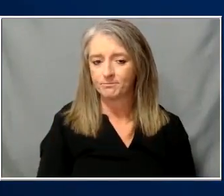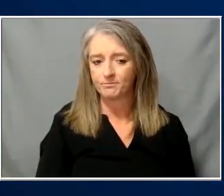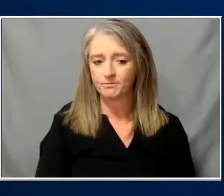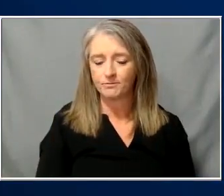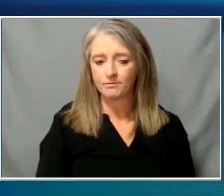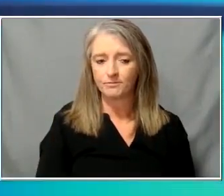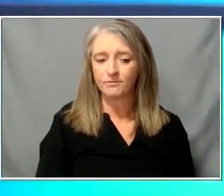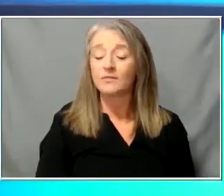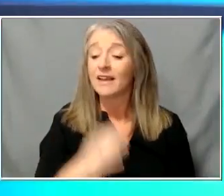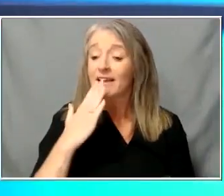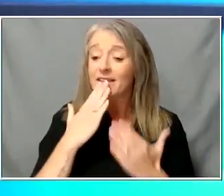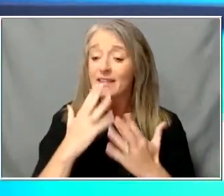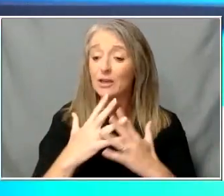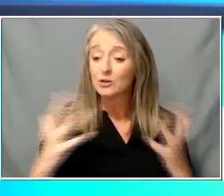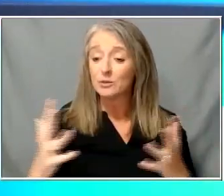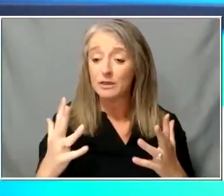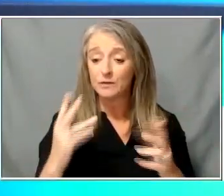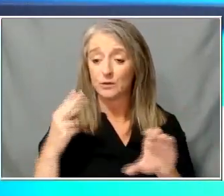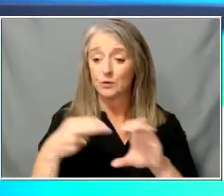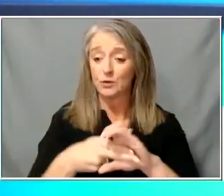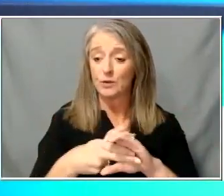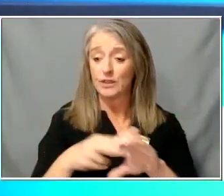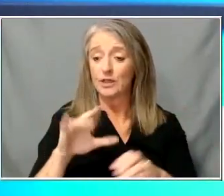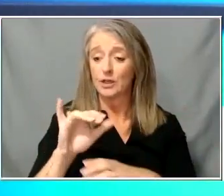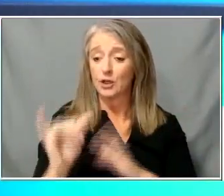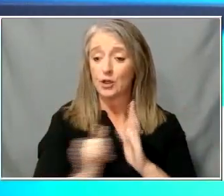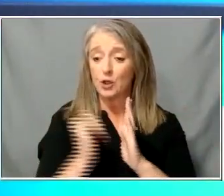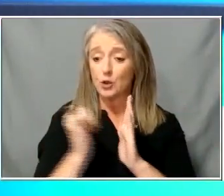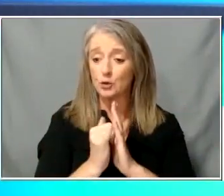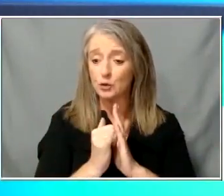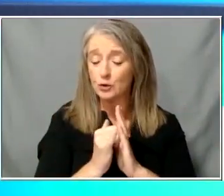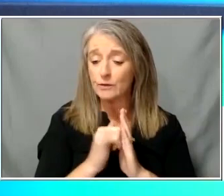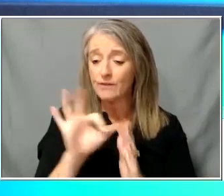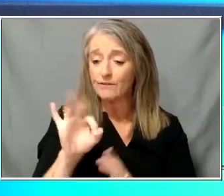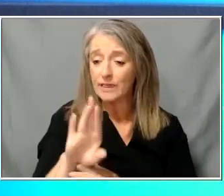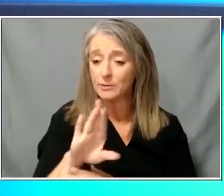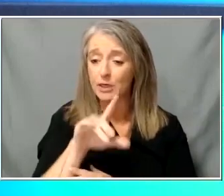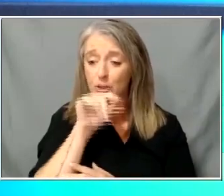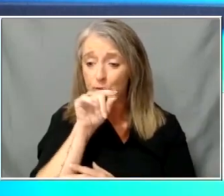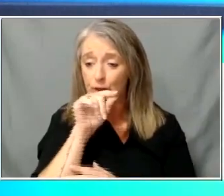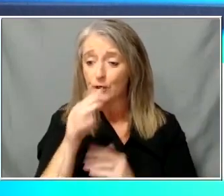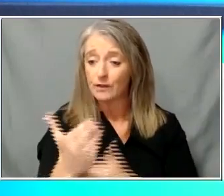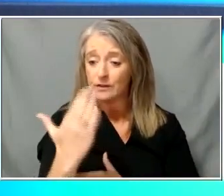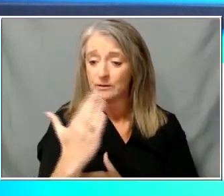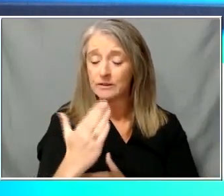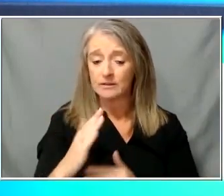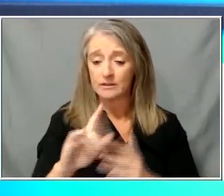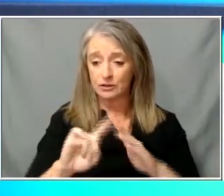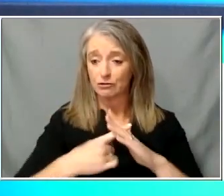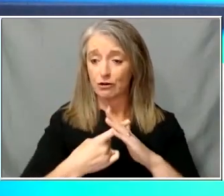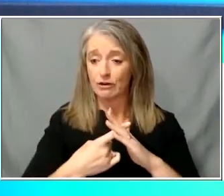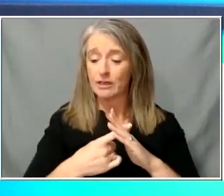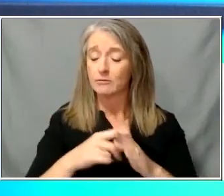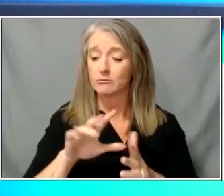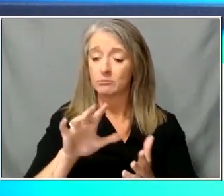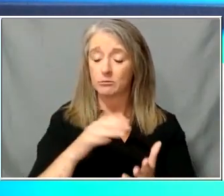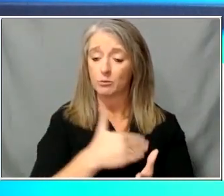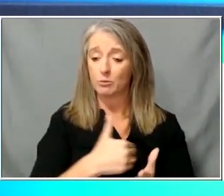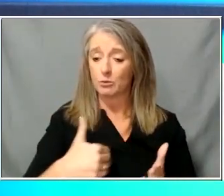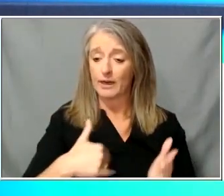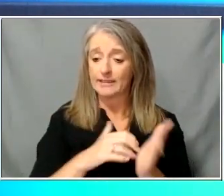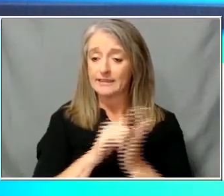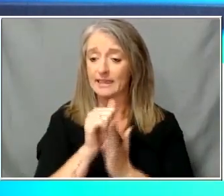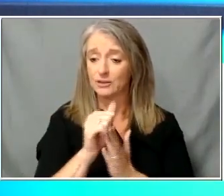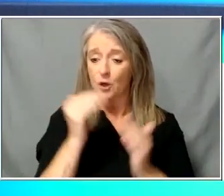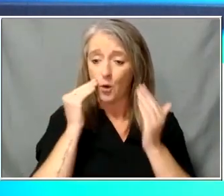And thank you so much for joining us here on YouTube, Facebook, and on Twitter this morning. We are kicking off Breast Cancer Awareness Month with Pink Week, an